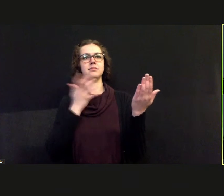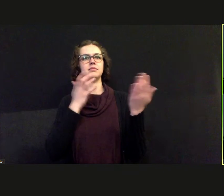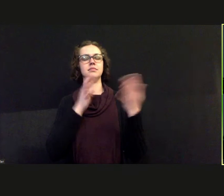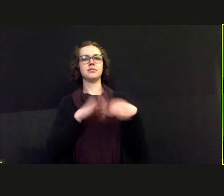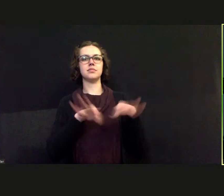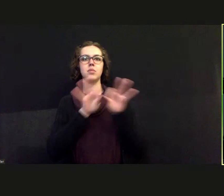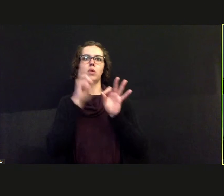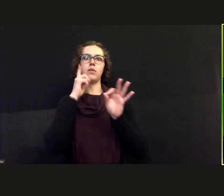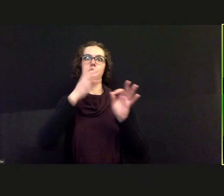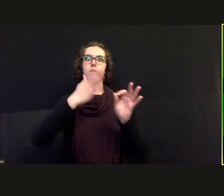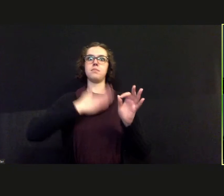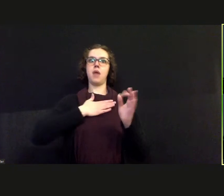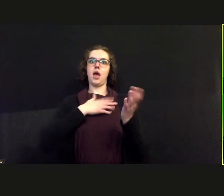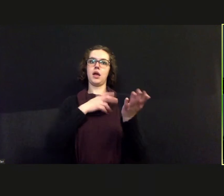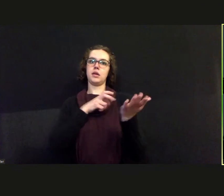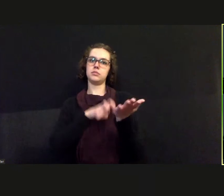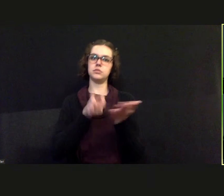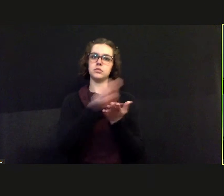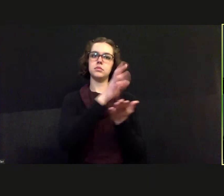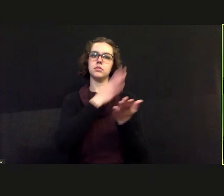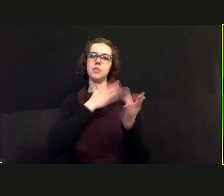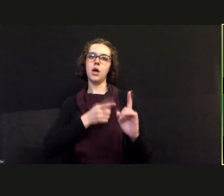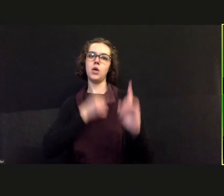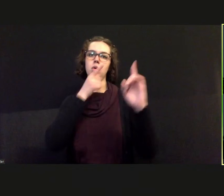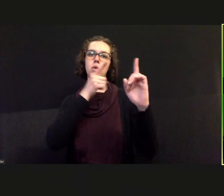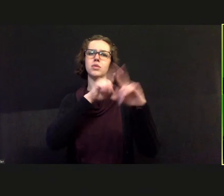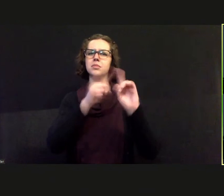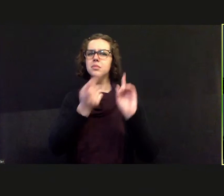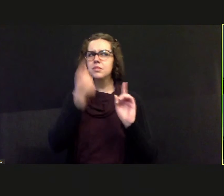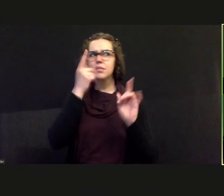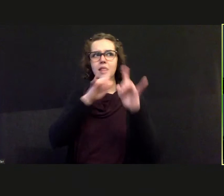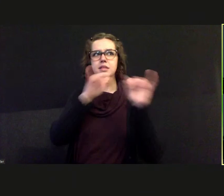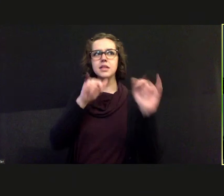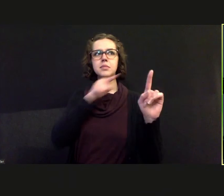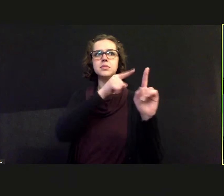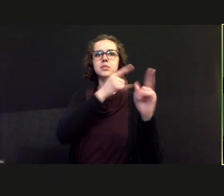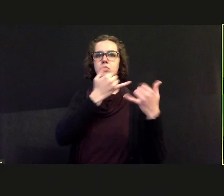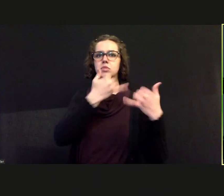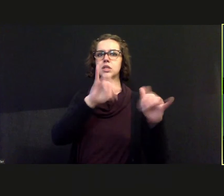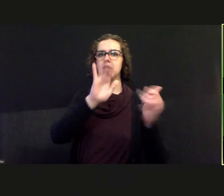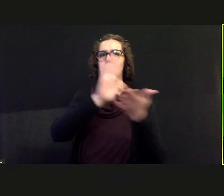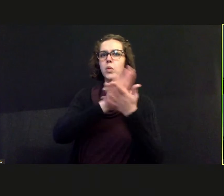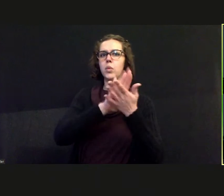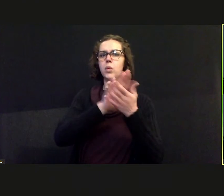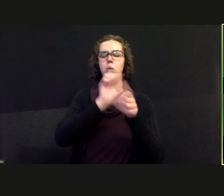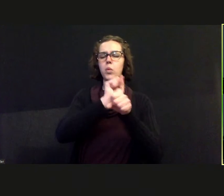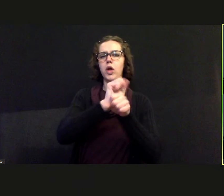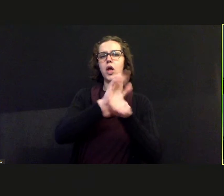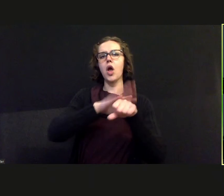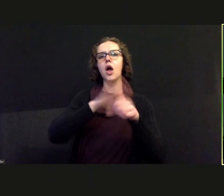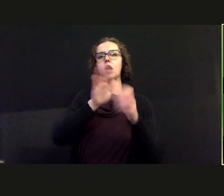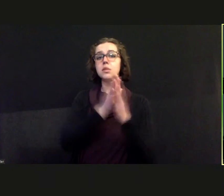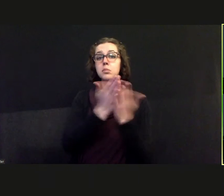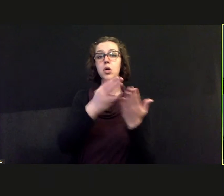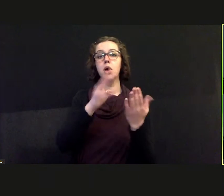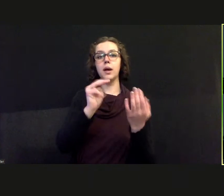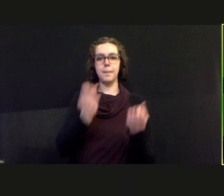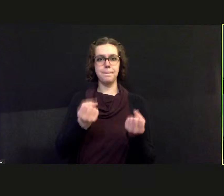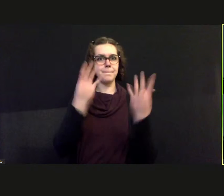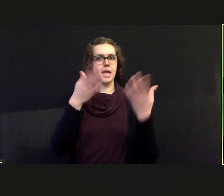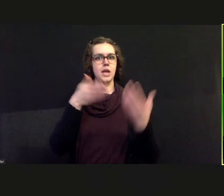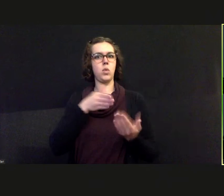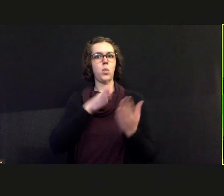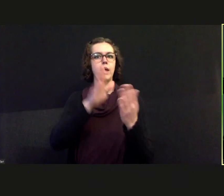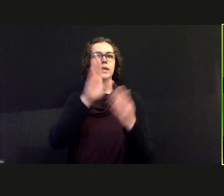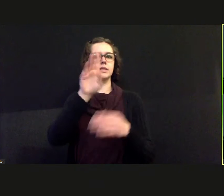my own trajectory. But at the same time, she was still working on that Many Ways to Be Deaf book. And it was getting so big, the